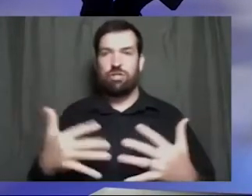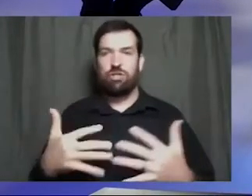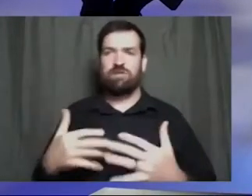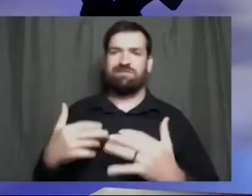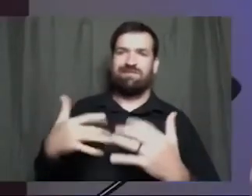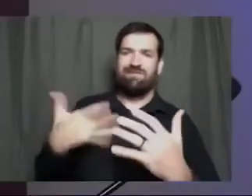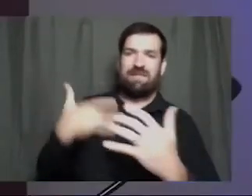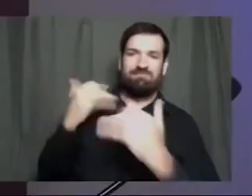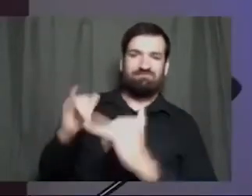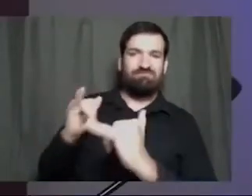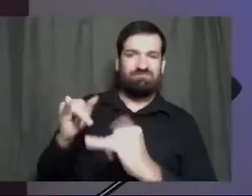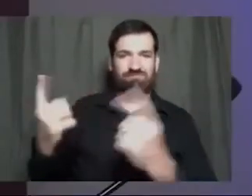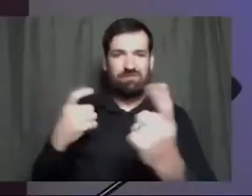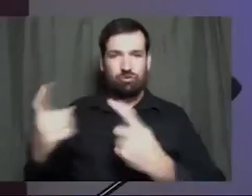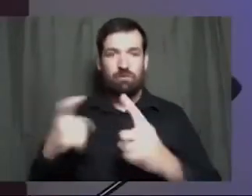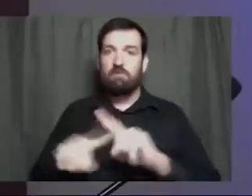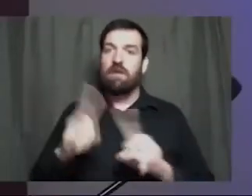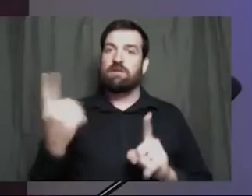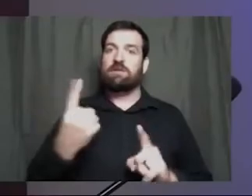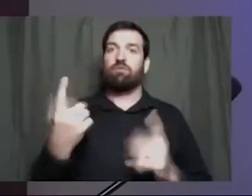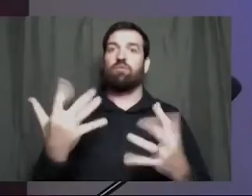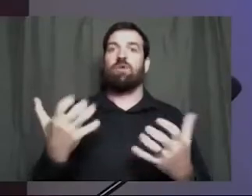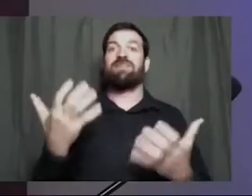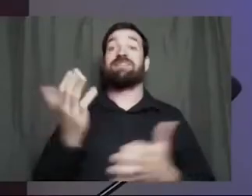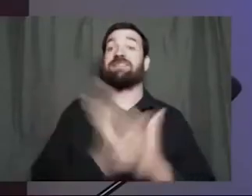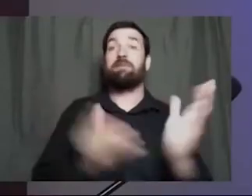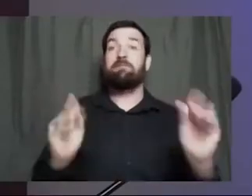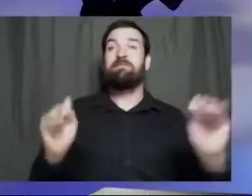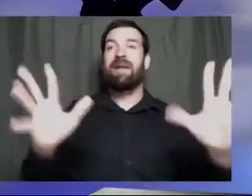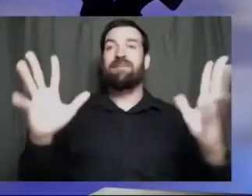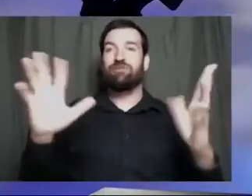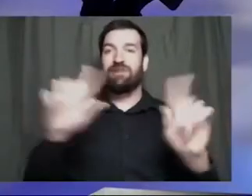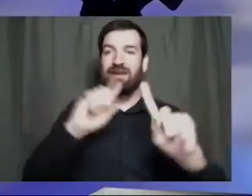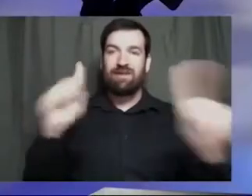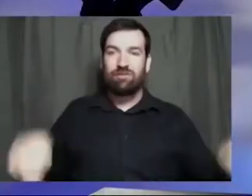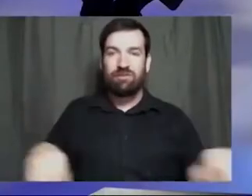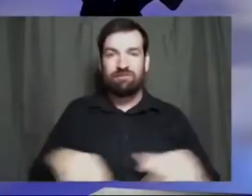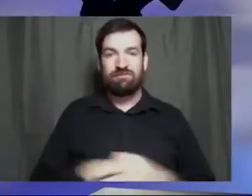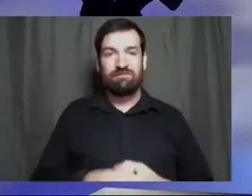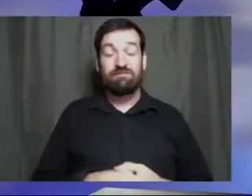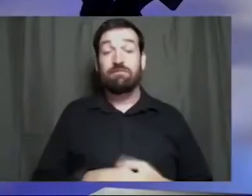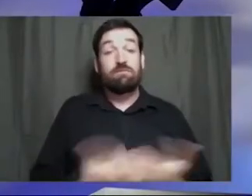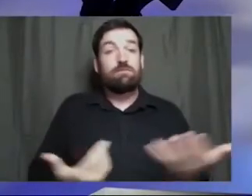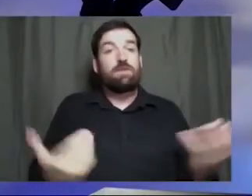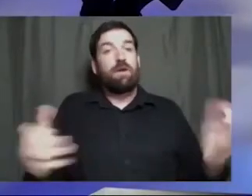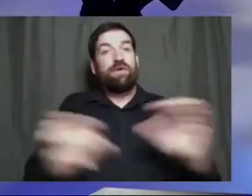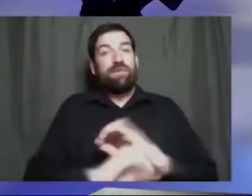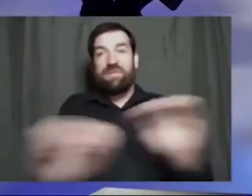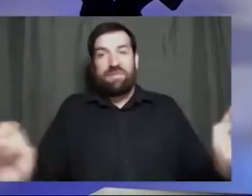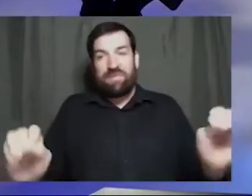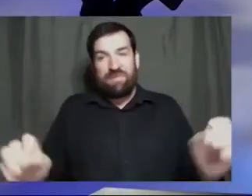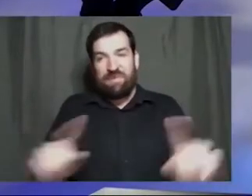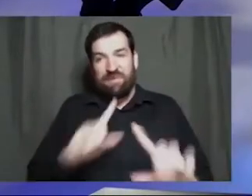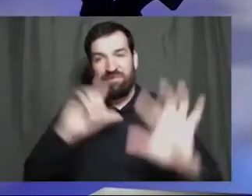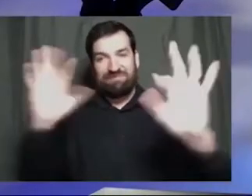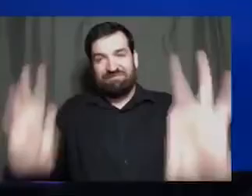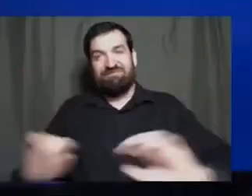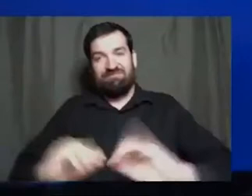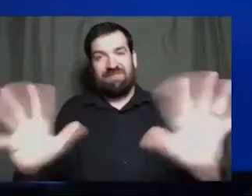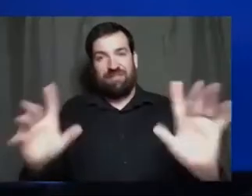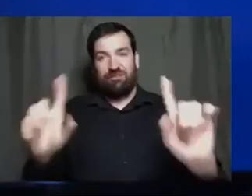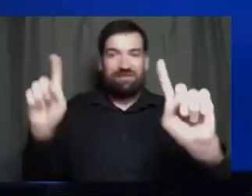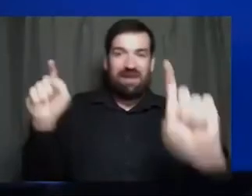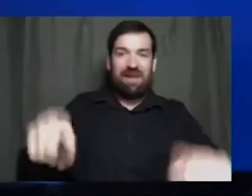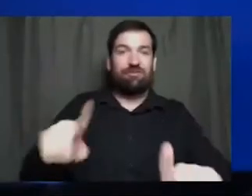but I think somebody's wanting some magic answer. But you want the magic answer. It's the magic. There is no magical answer. I know. But there is a